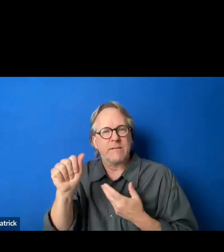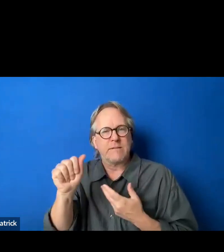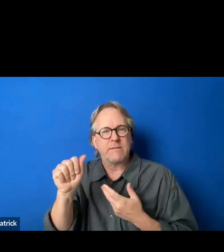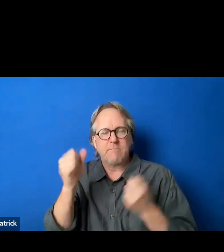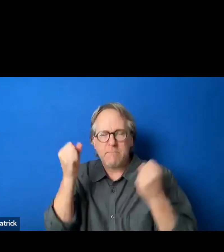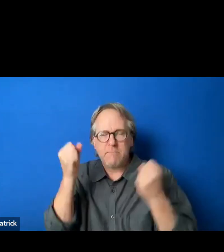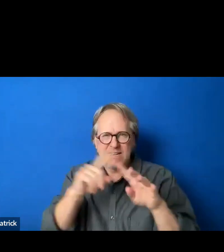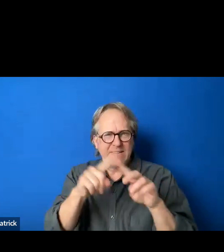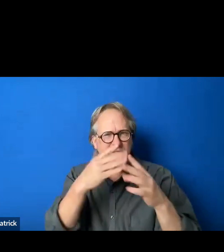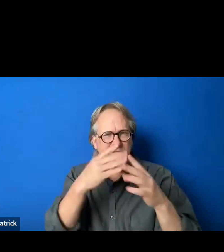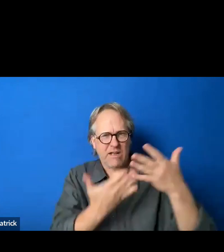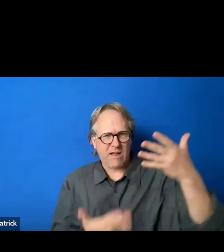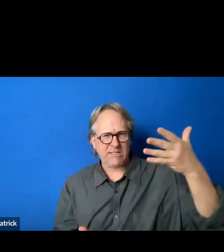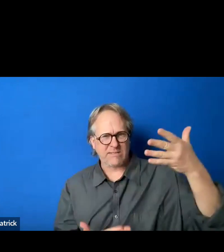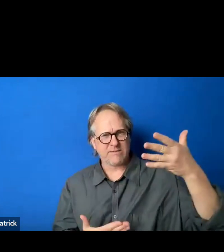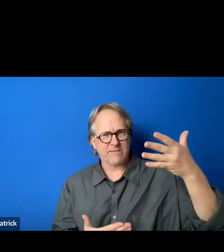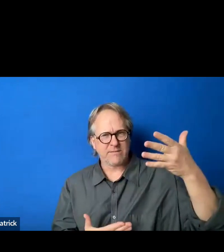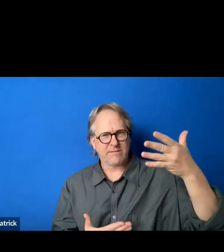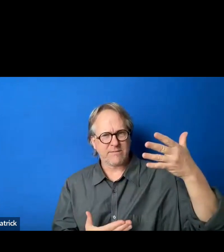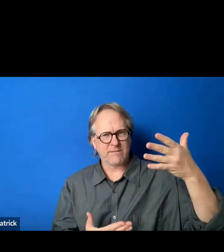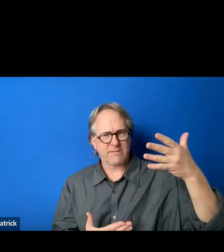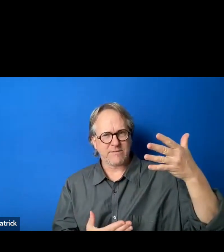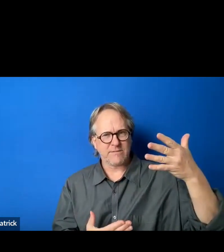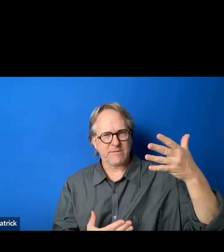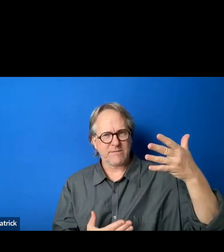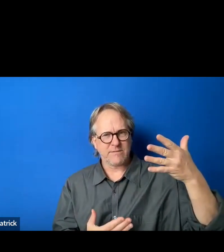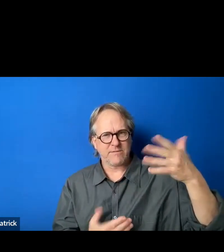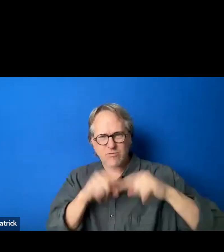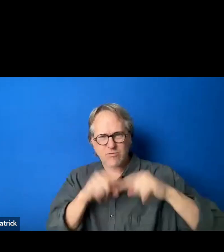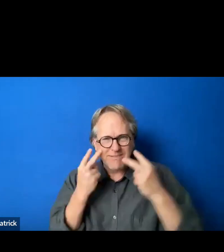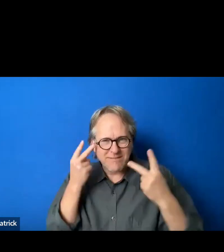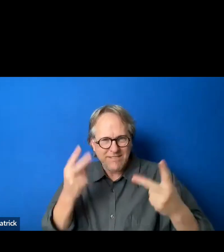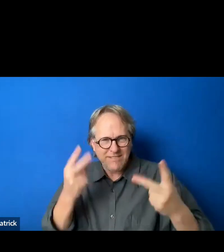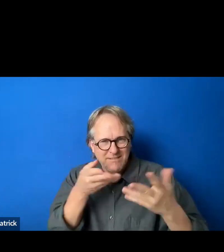disability. And